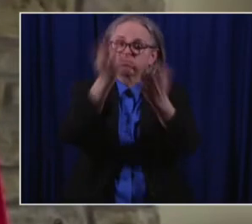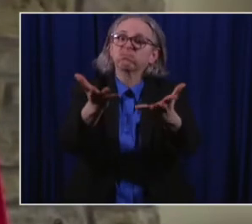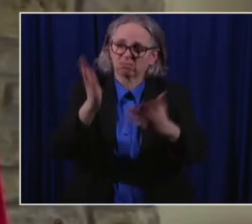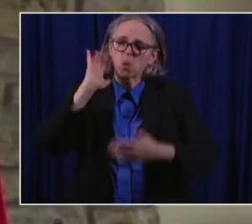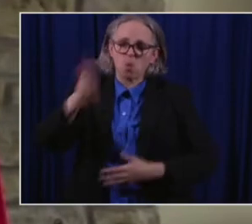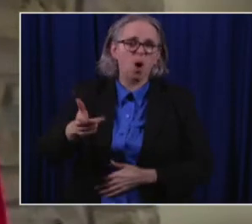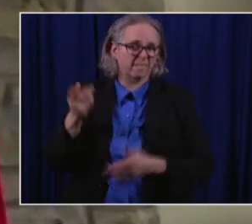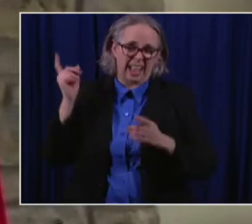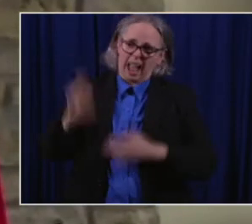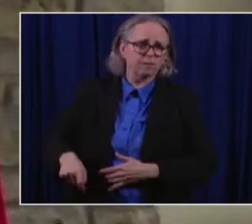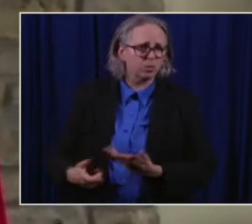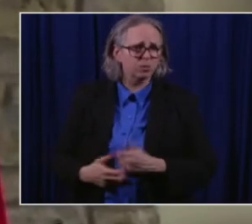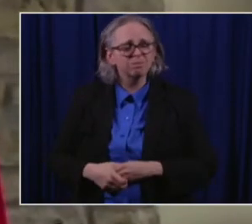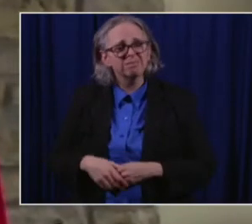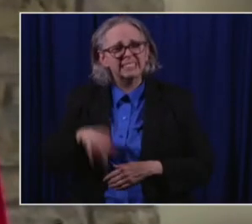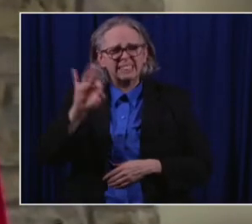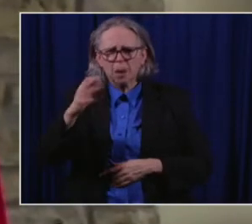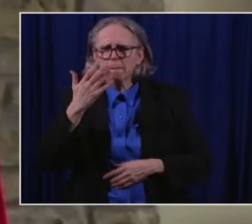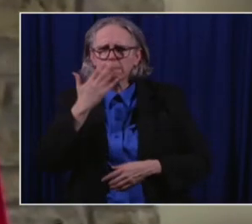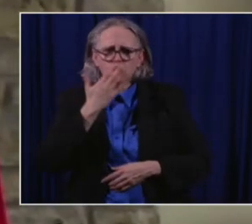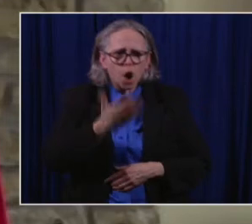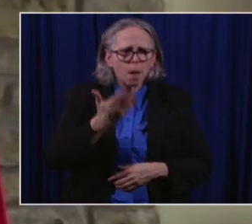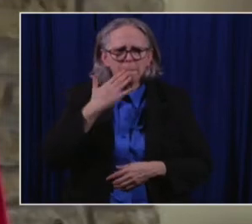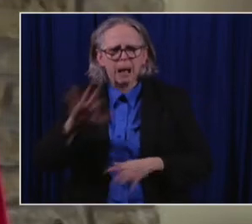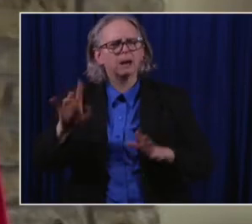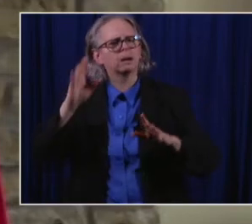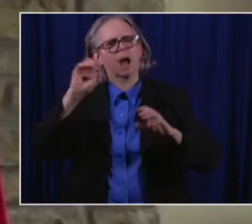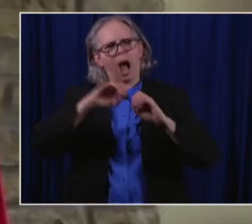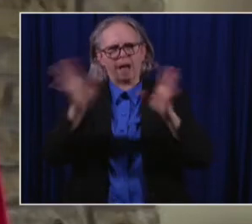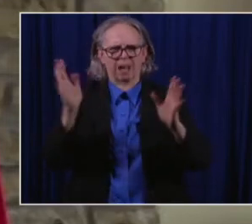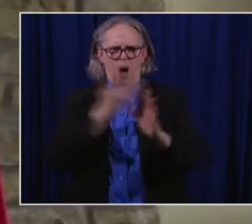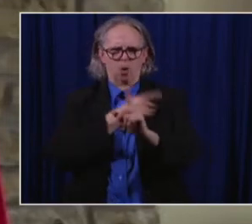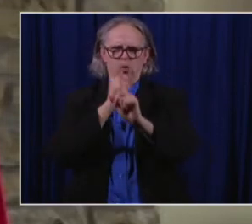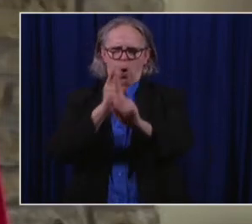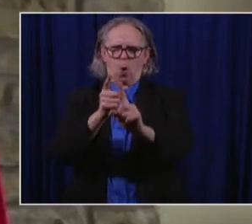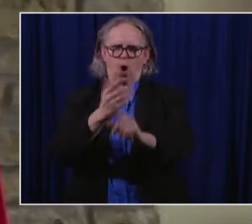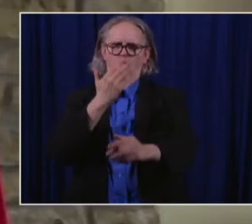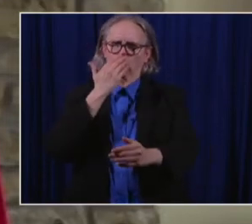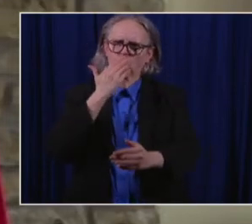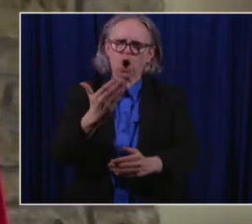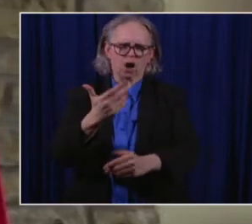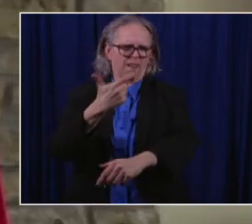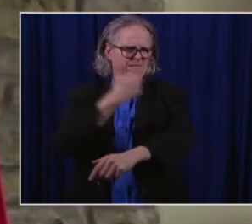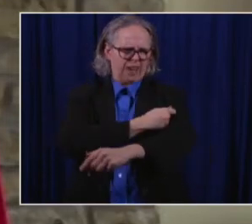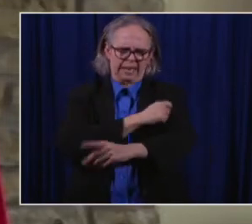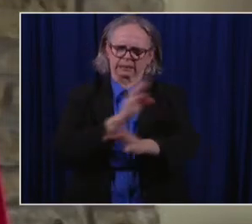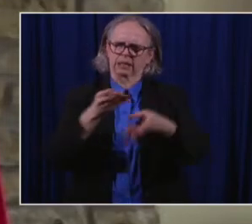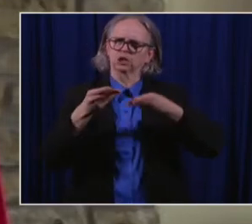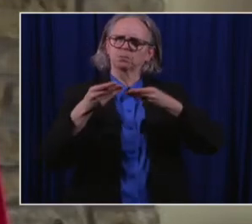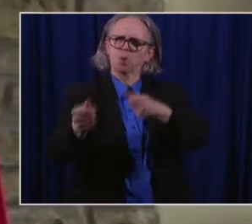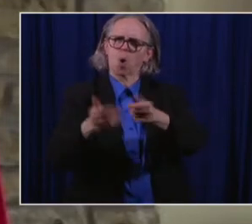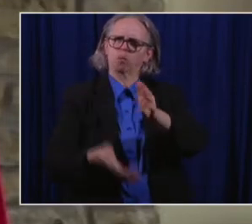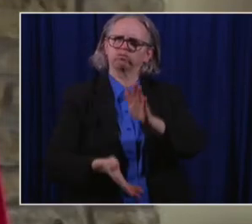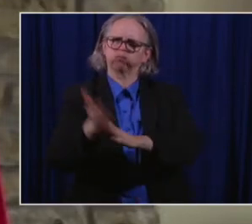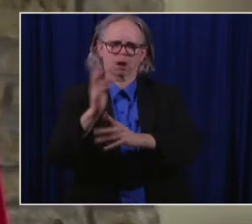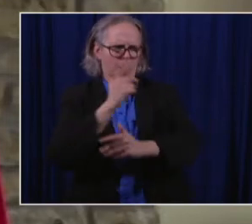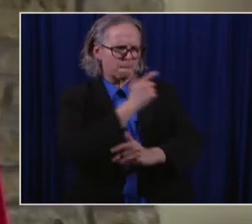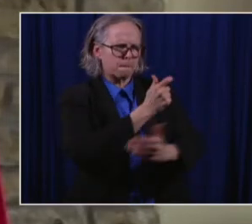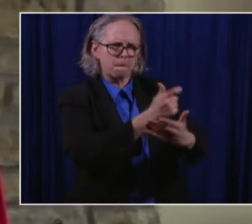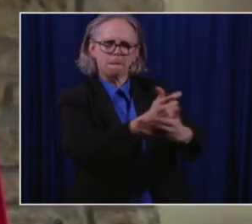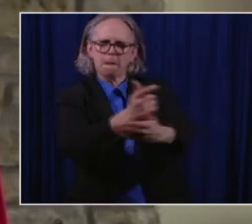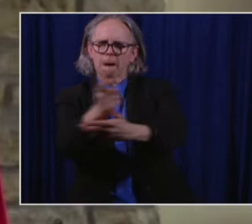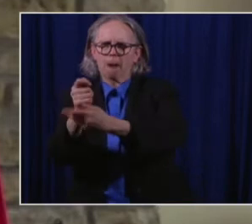If it's bad news, but that's not our goal. Our goal is to, get this done as efficiently as we can, and as safely as we